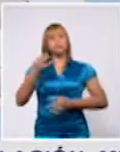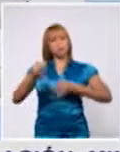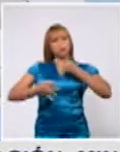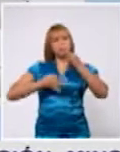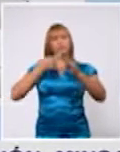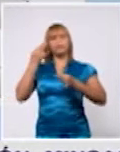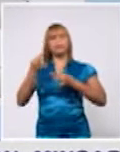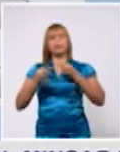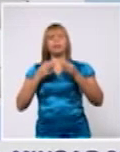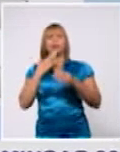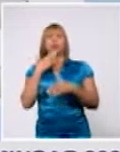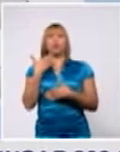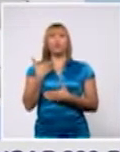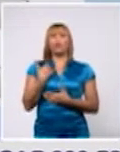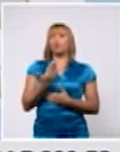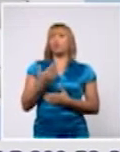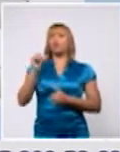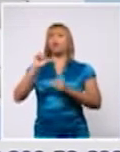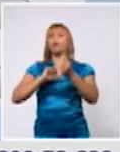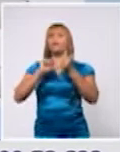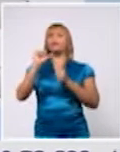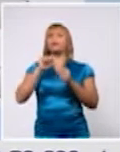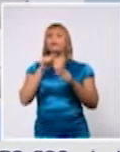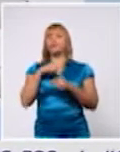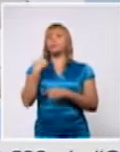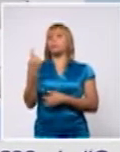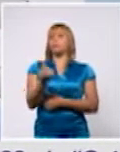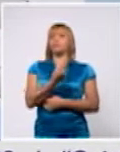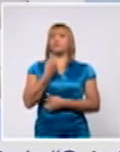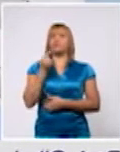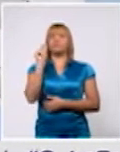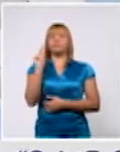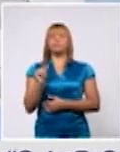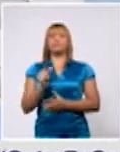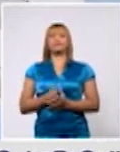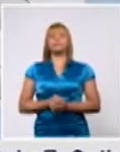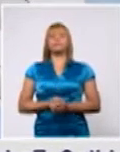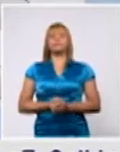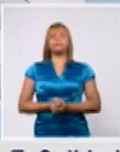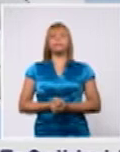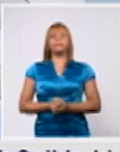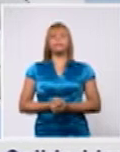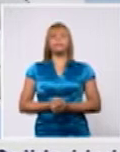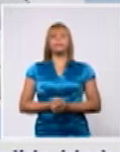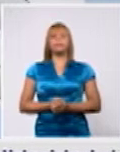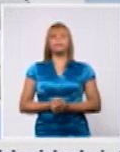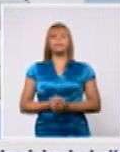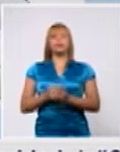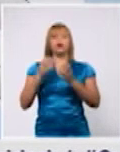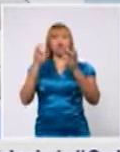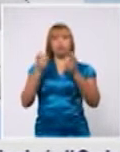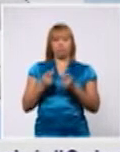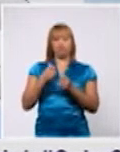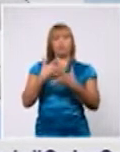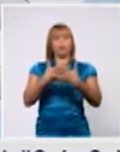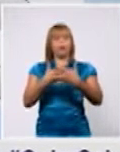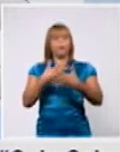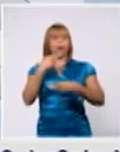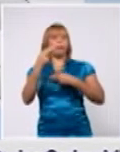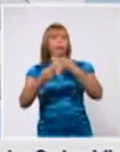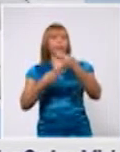tested positive for the virus yesterday contracted it abroad, as well as the 2 foreigners I previously